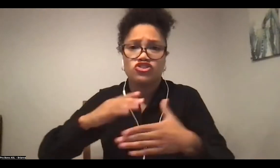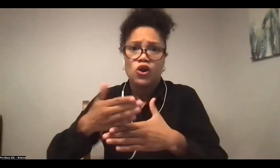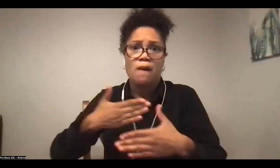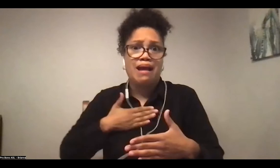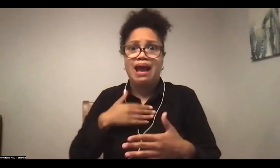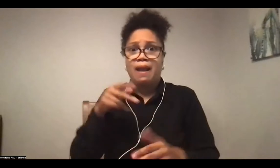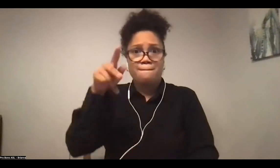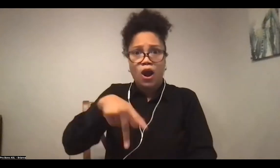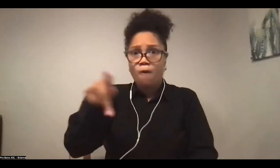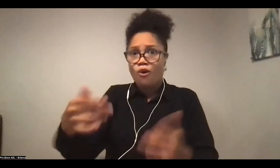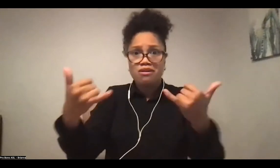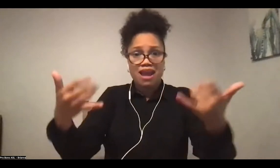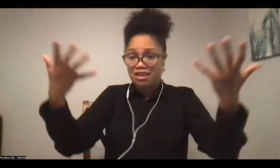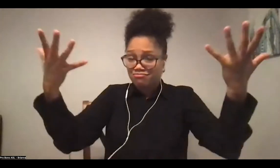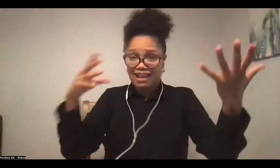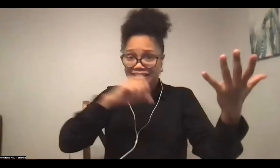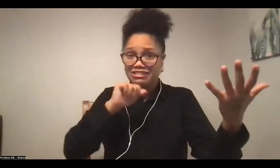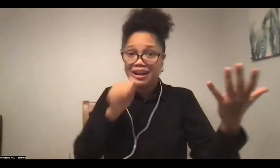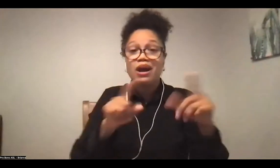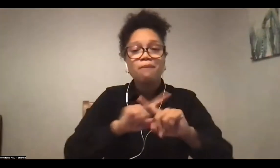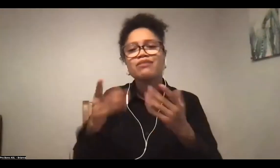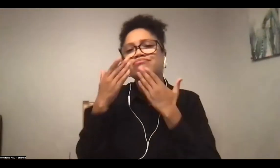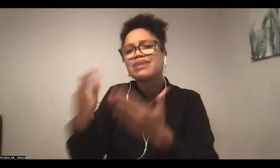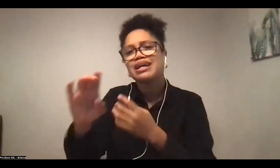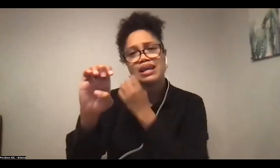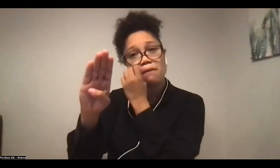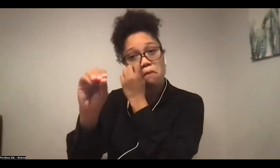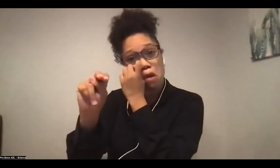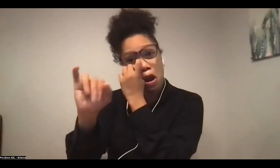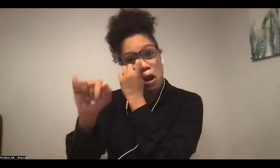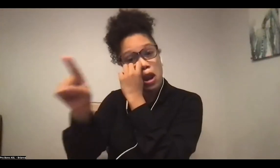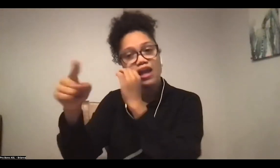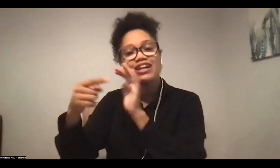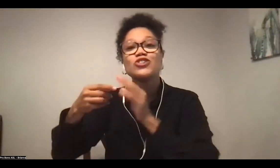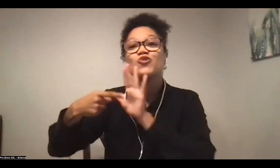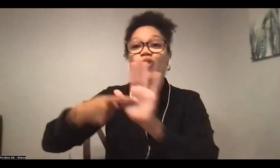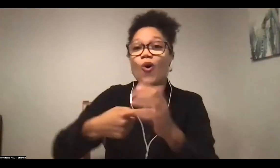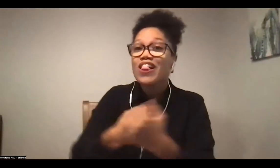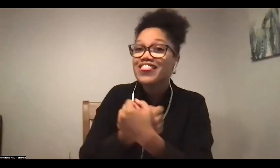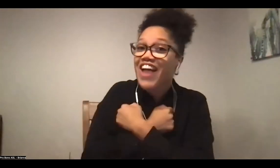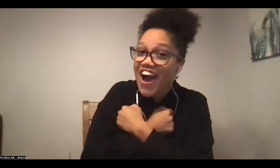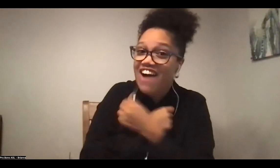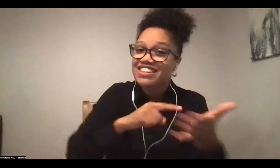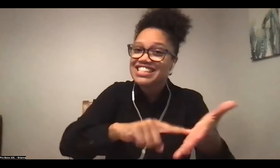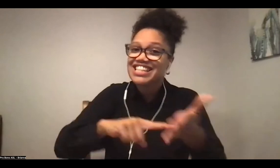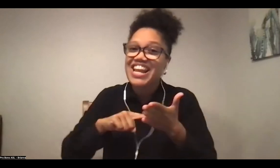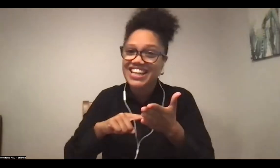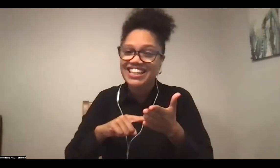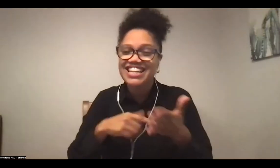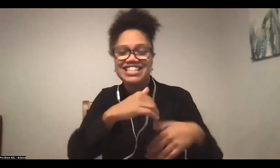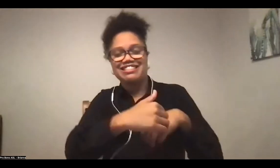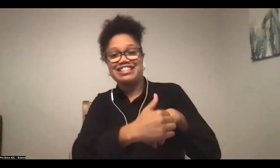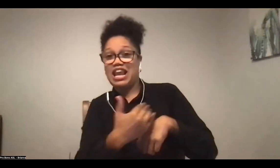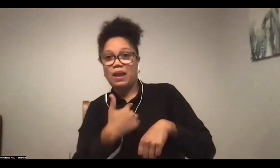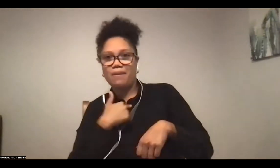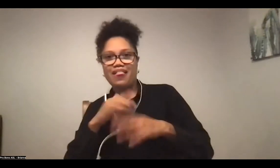today. But I want to say thank you to Ebony for demonstrating love and sending me the link so I can join by